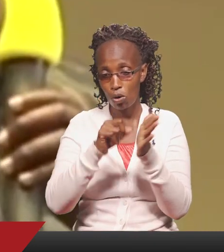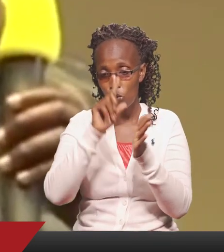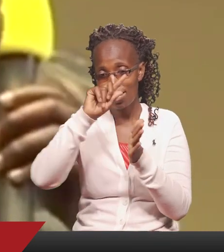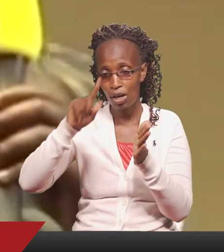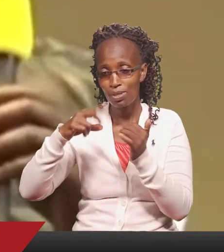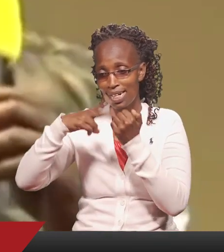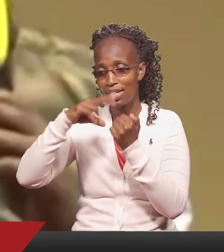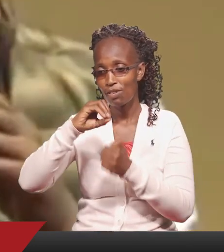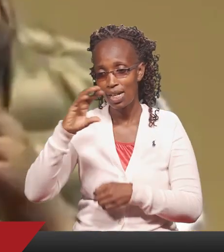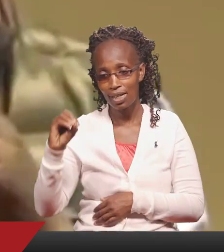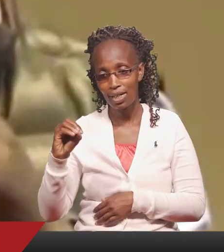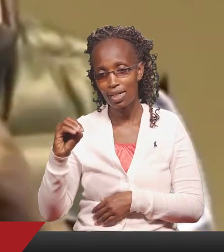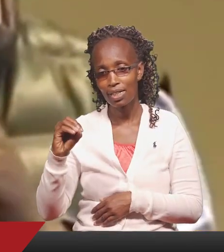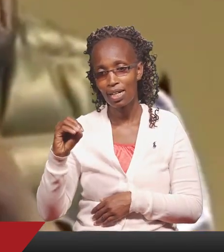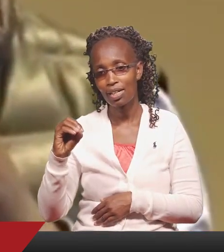1,700,